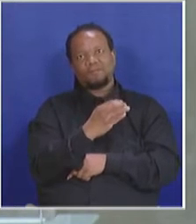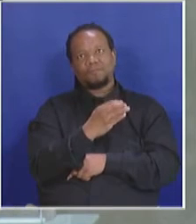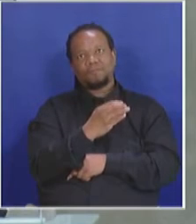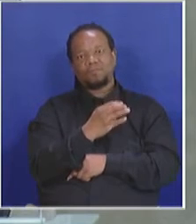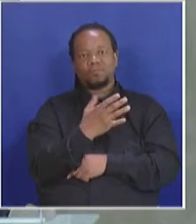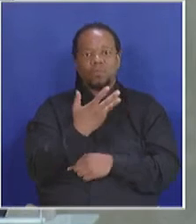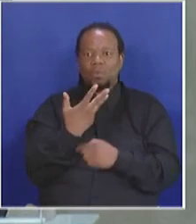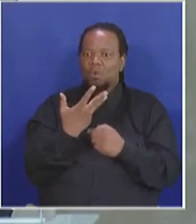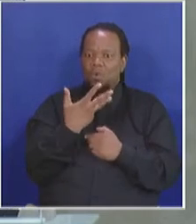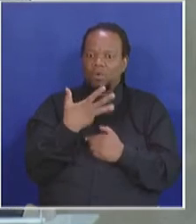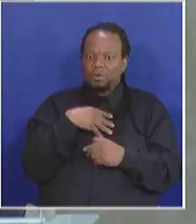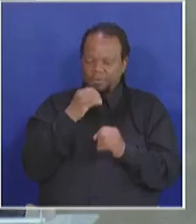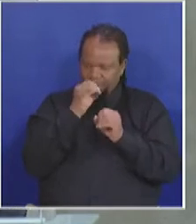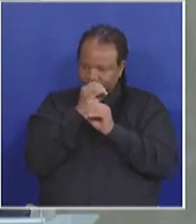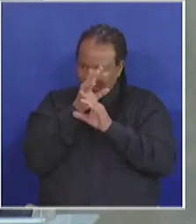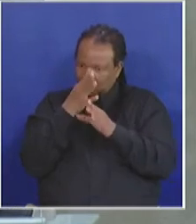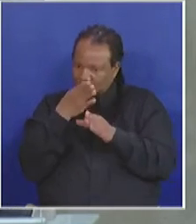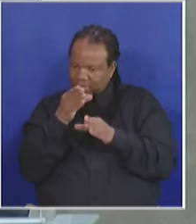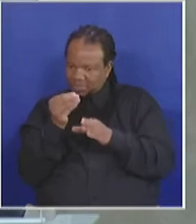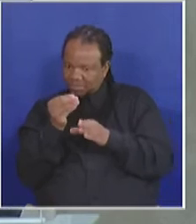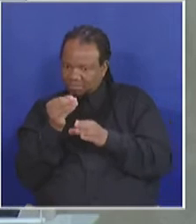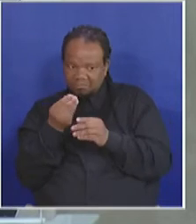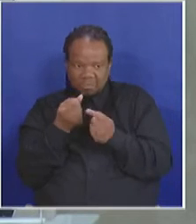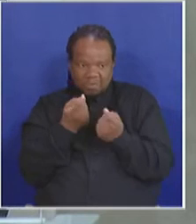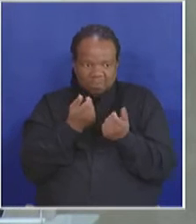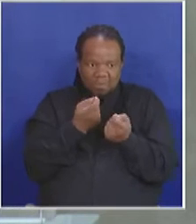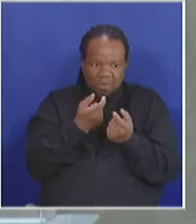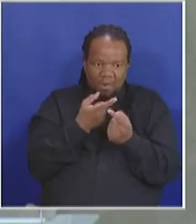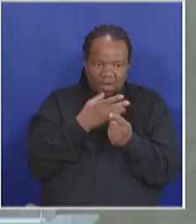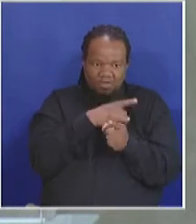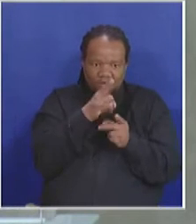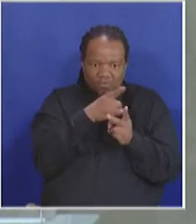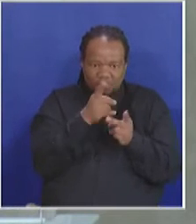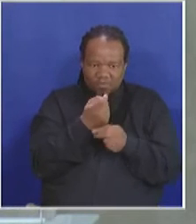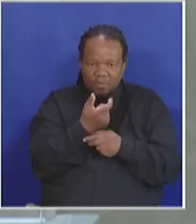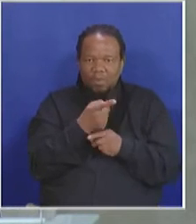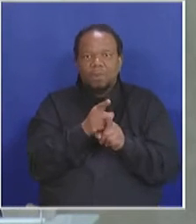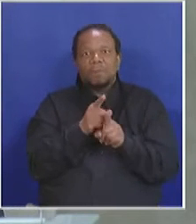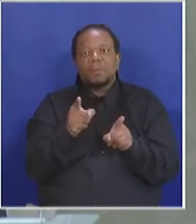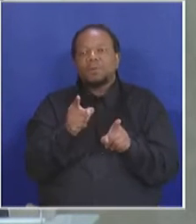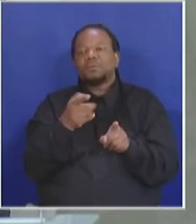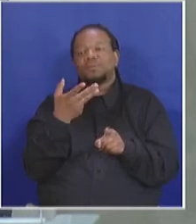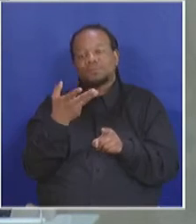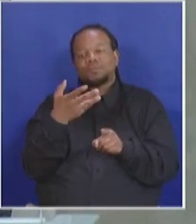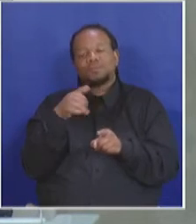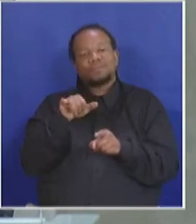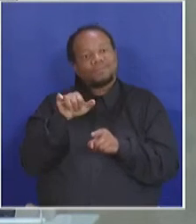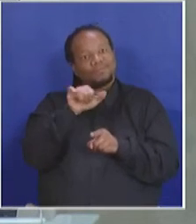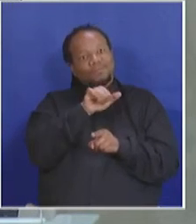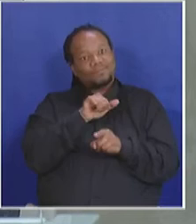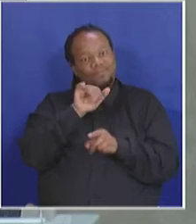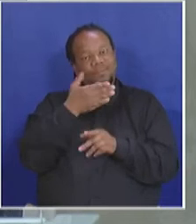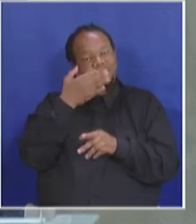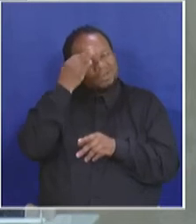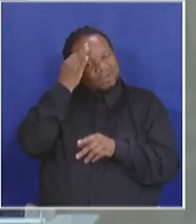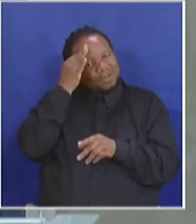on small and insignificant achievements. But what has become the hallmark of the leadership and time in